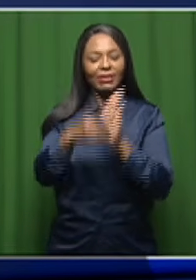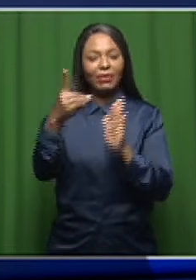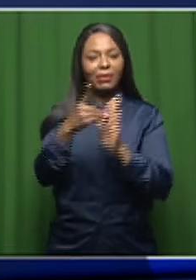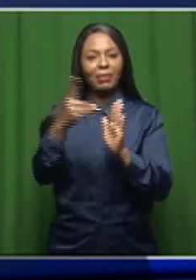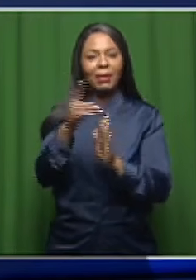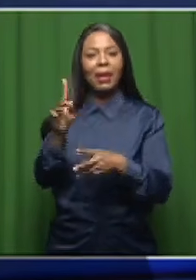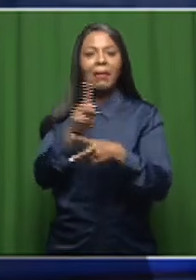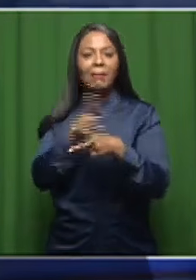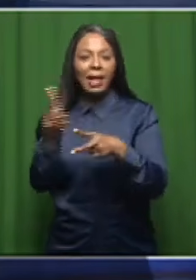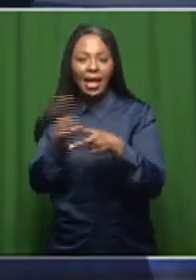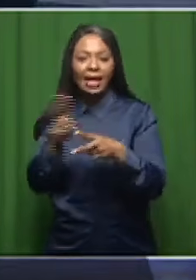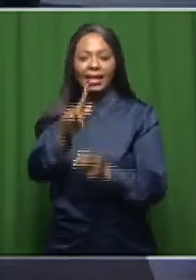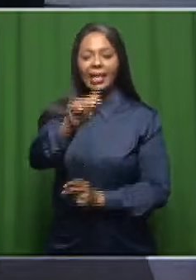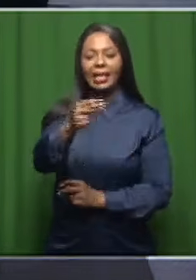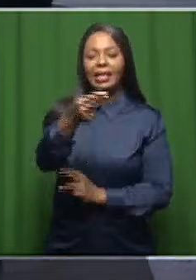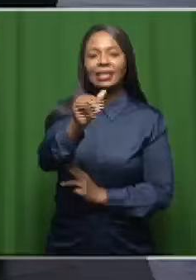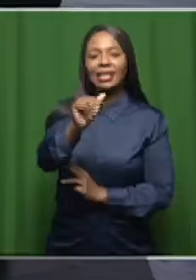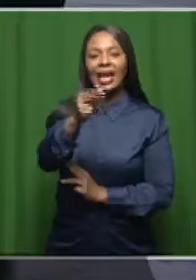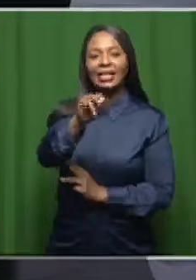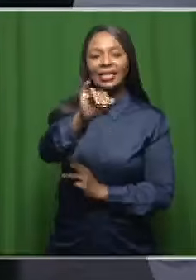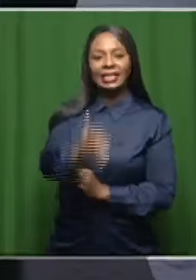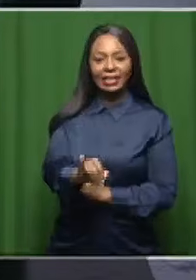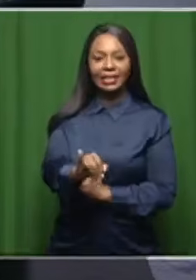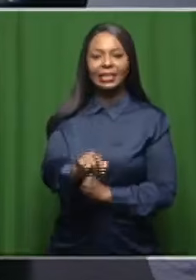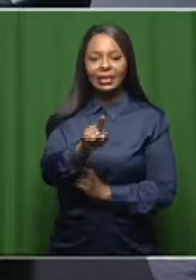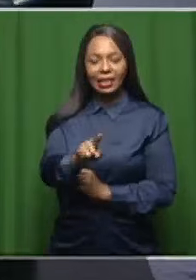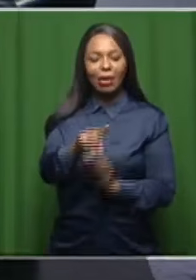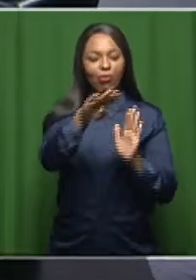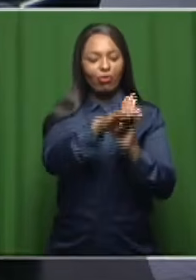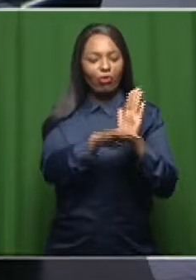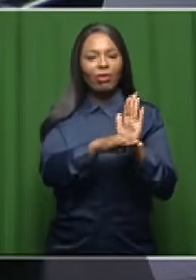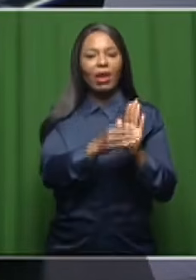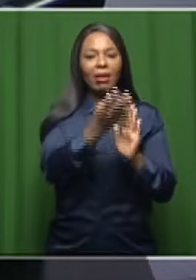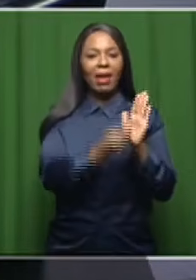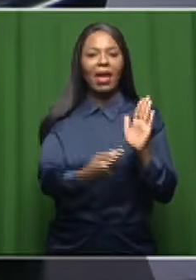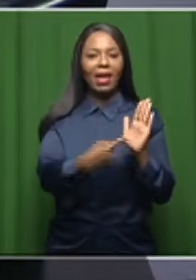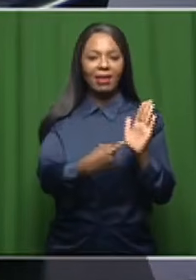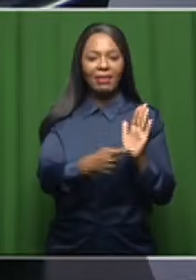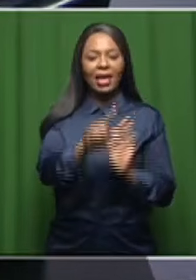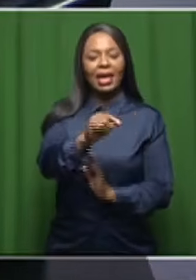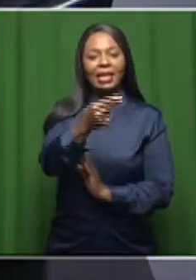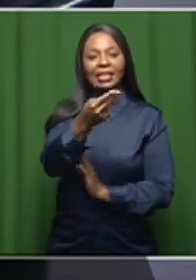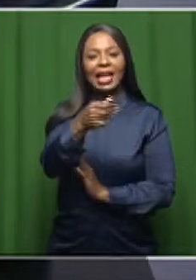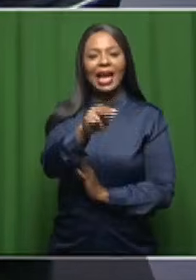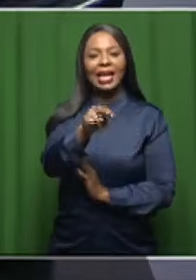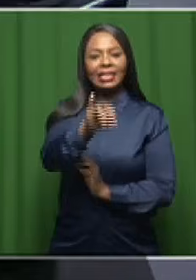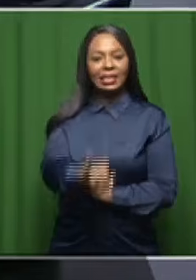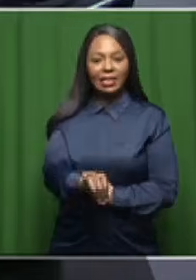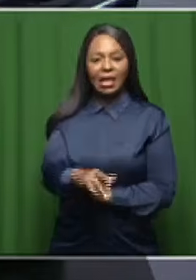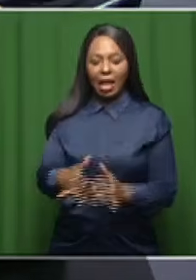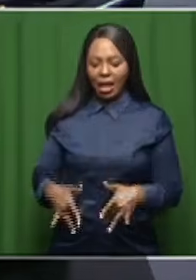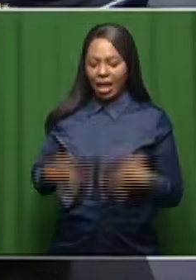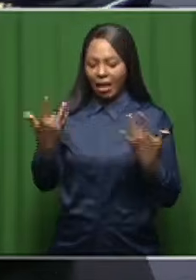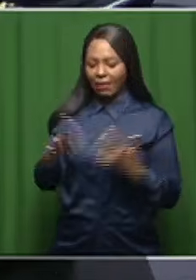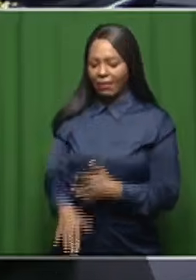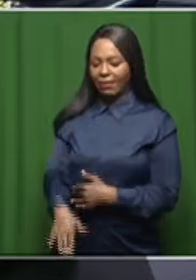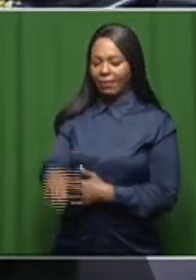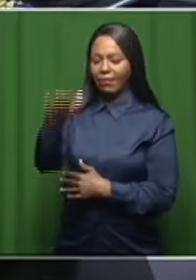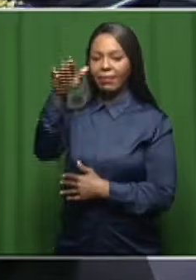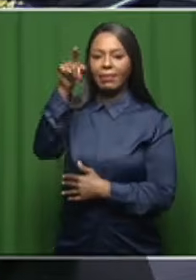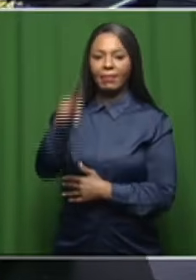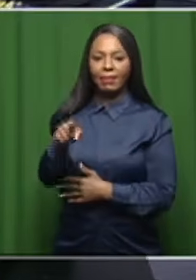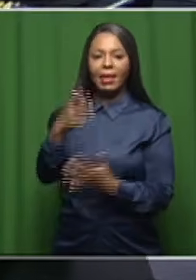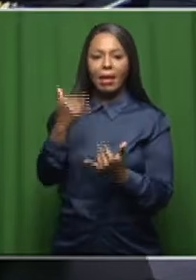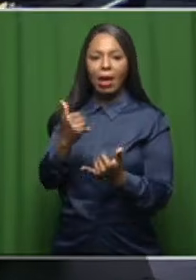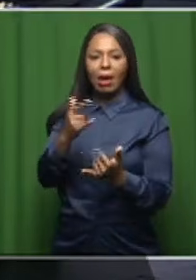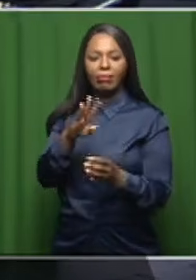Thandi. So Thandi's whole life cycle is basically illustrated within the digital